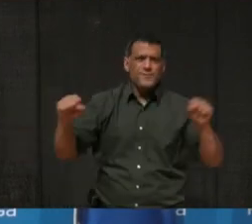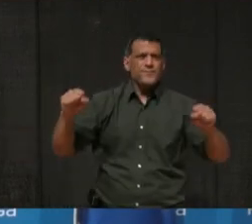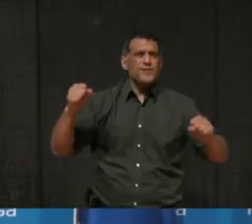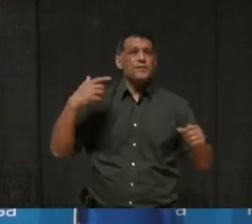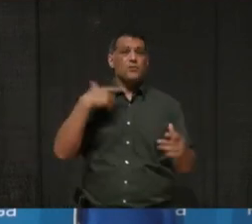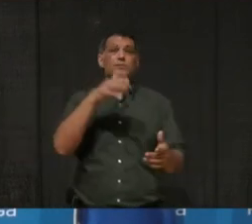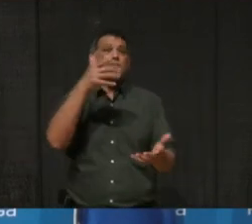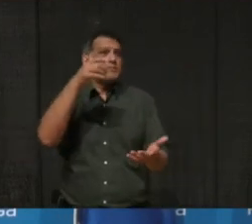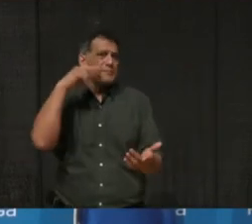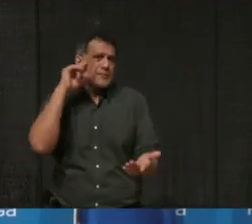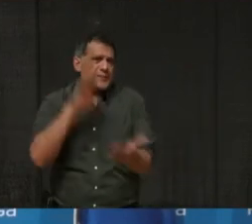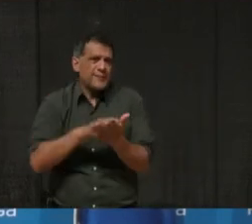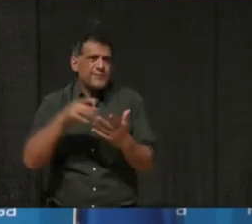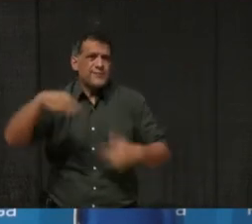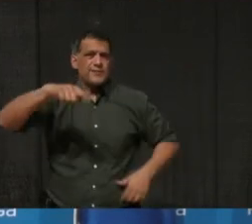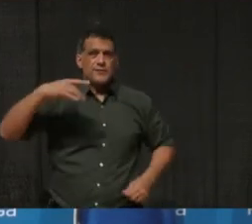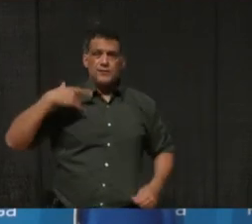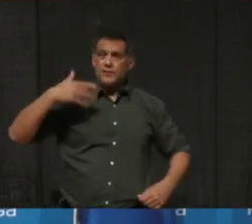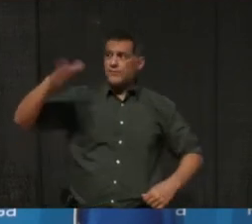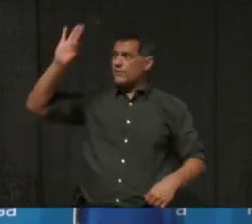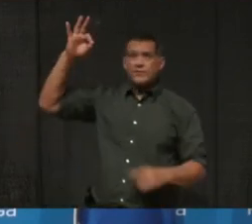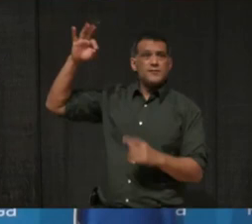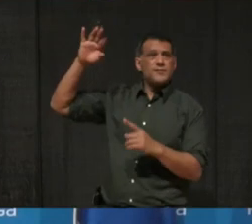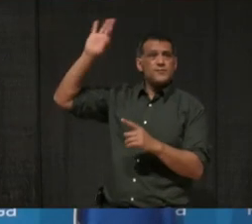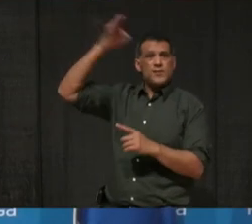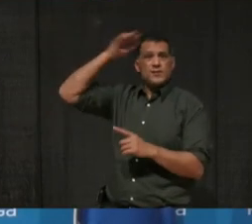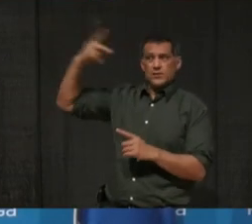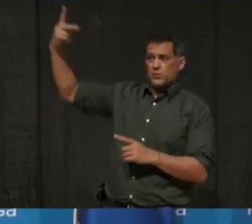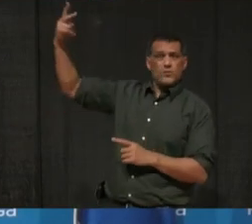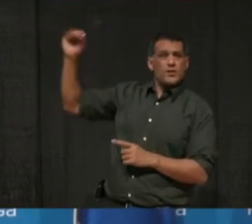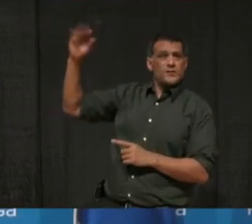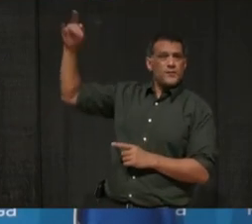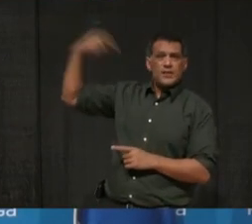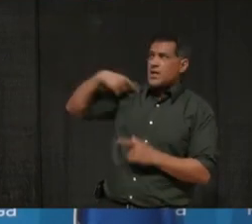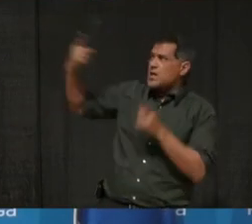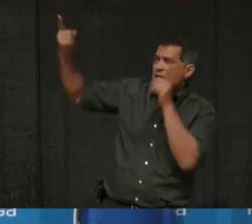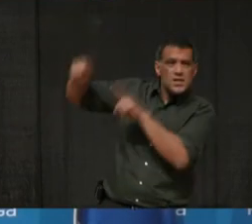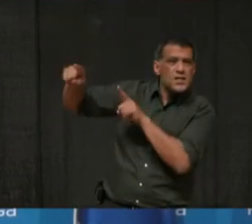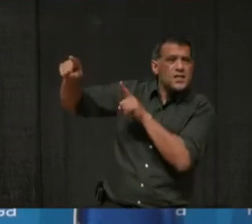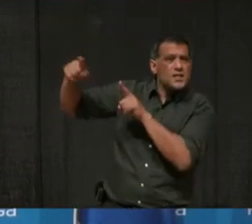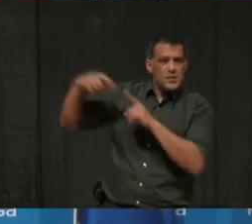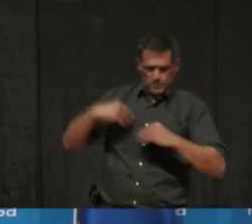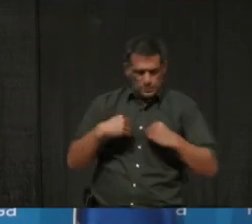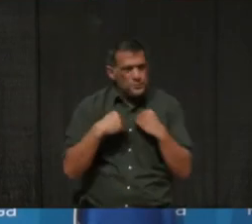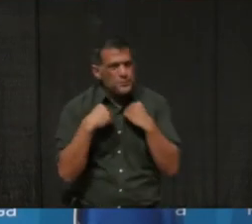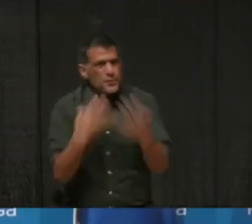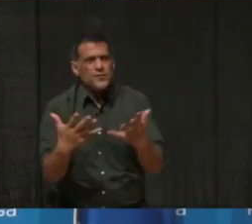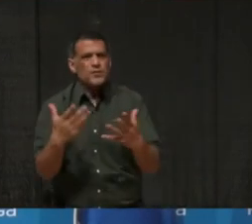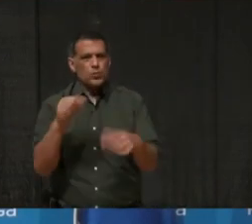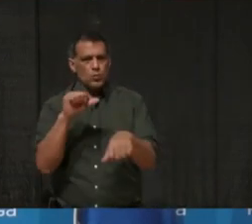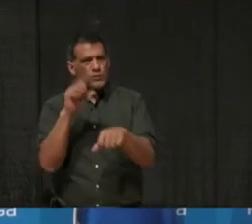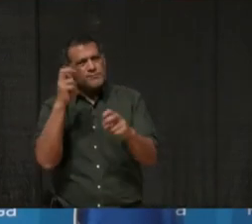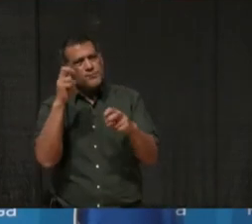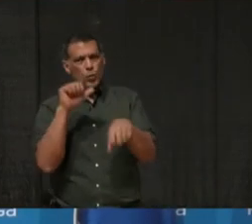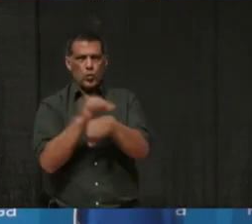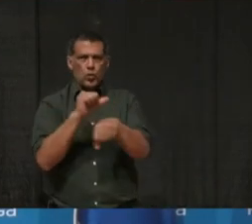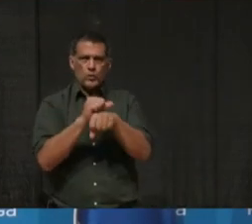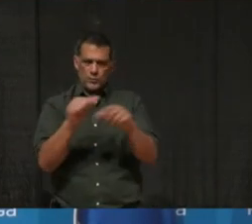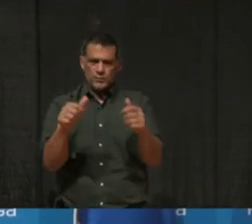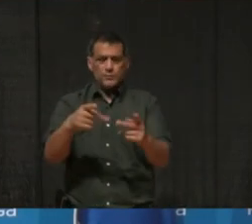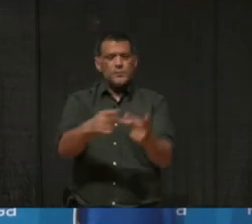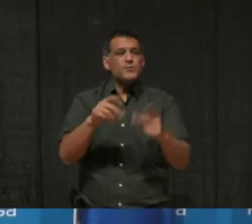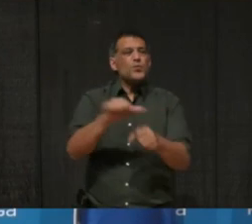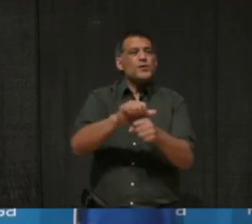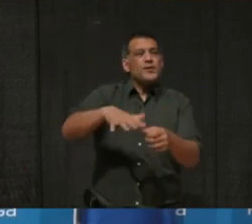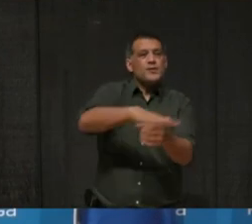two levels of government can come together to figure this out. Workplaces continue to be the main driver of this